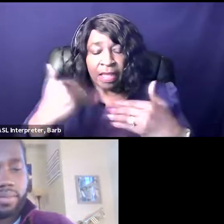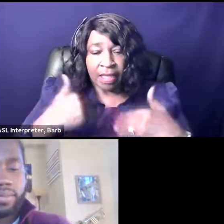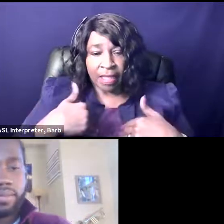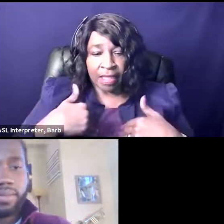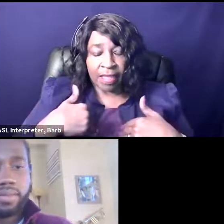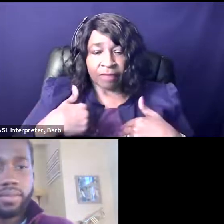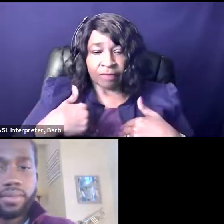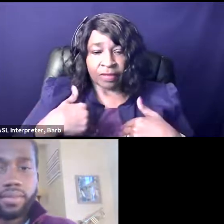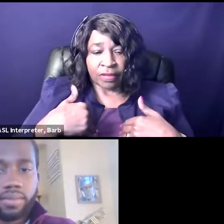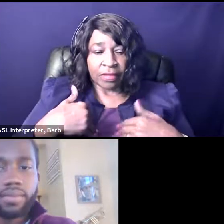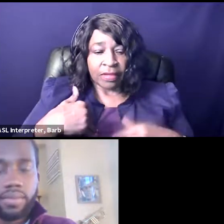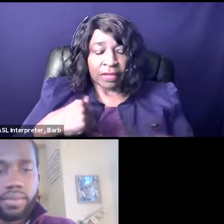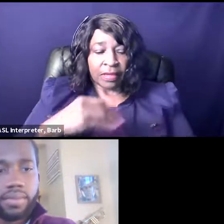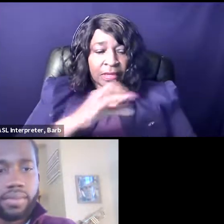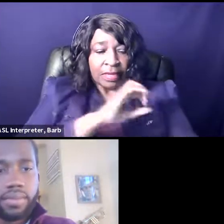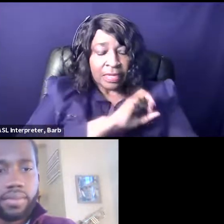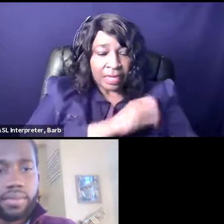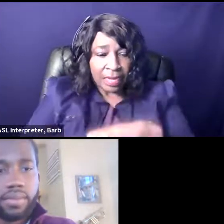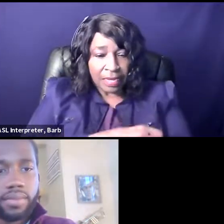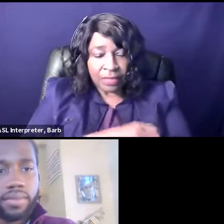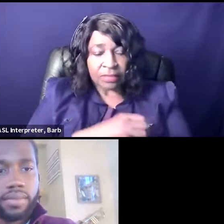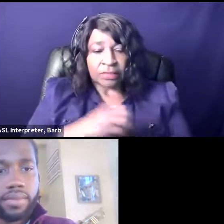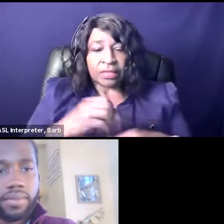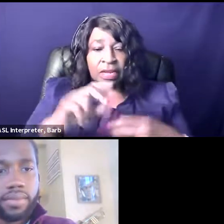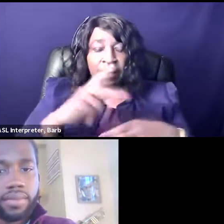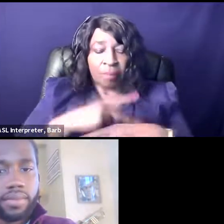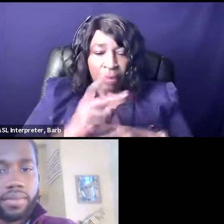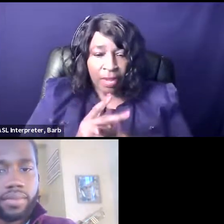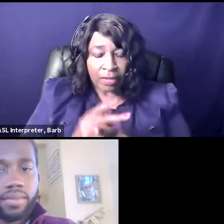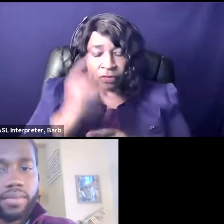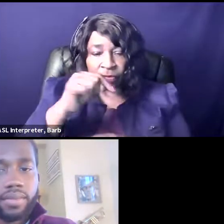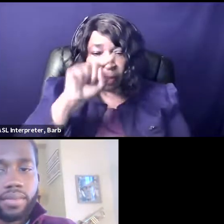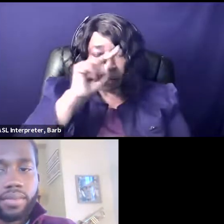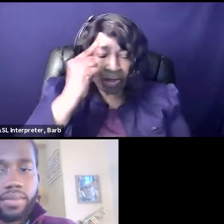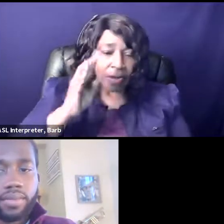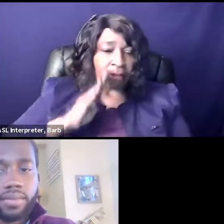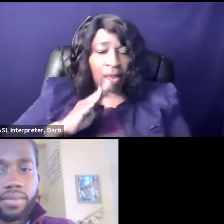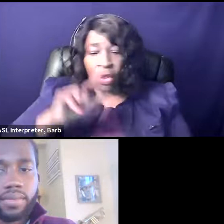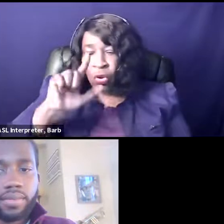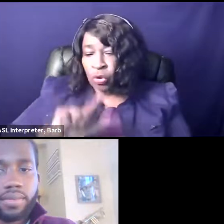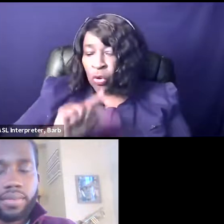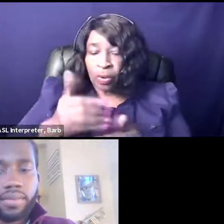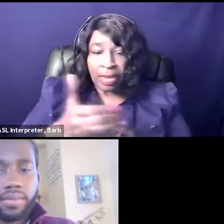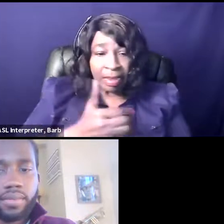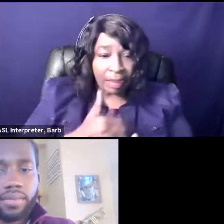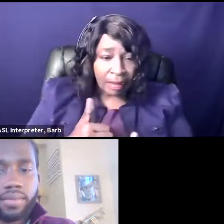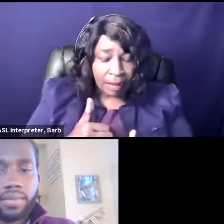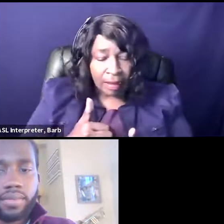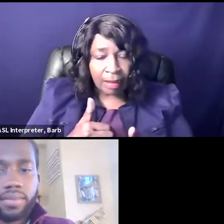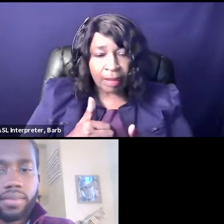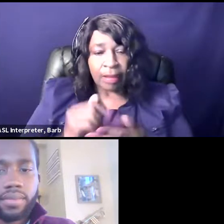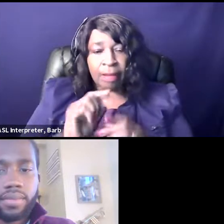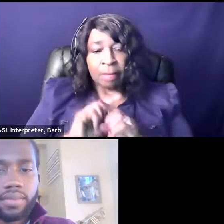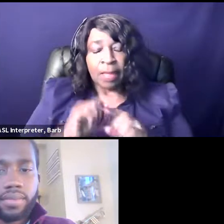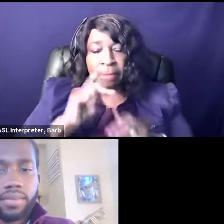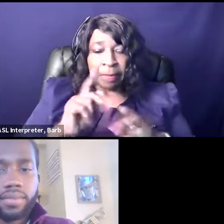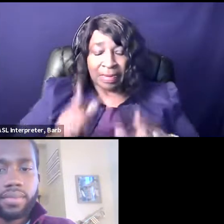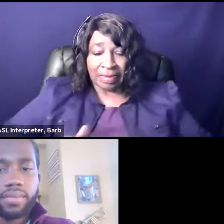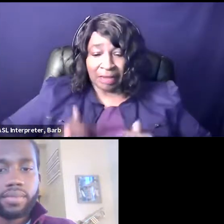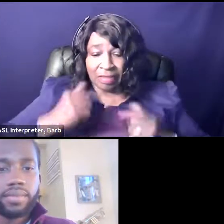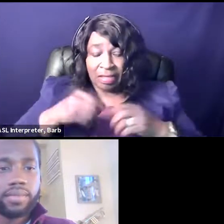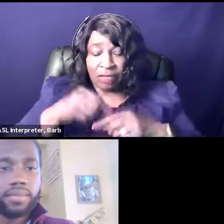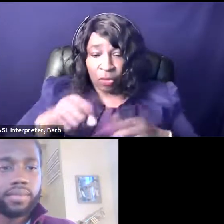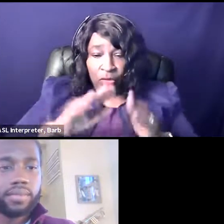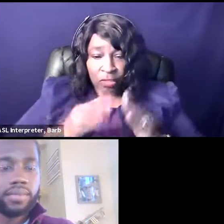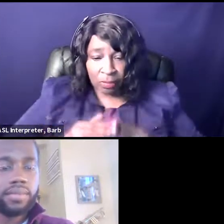generating sites, right? A lot of times those communities are Black and brown, low income, but the people living in those communities live in